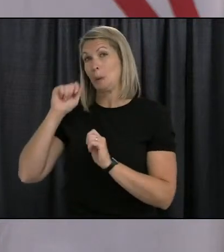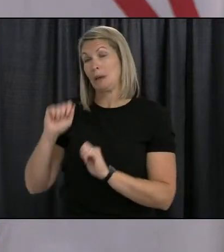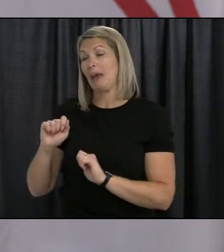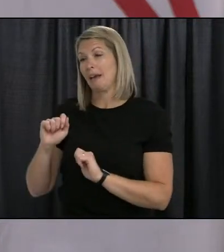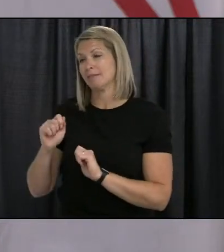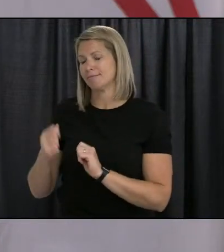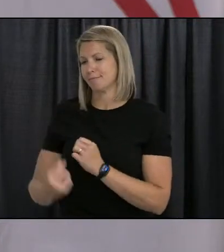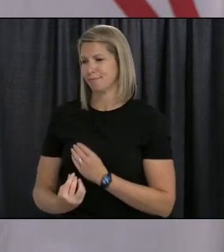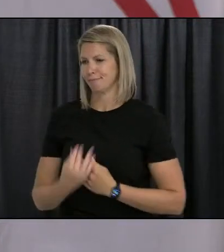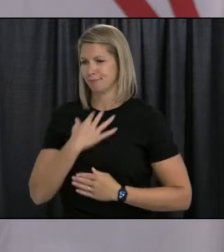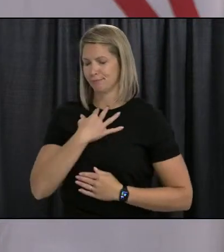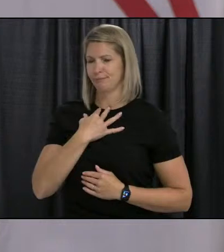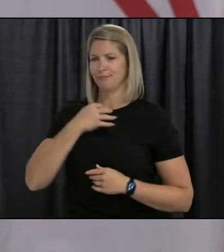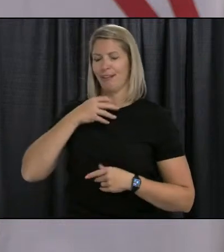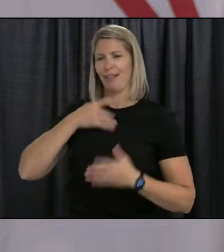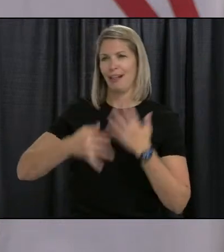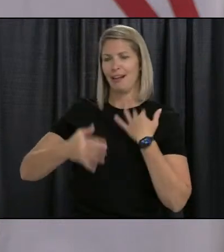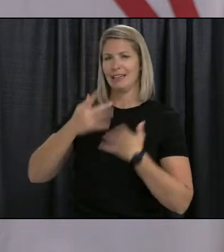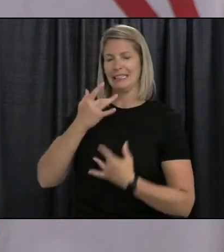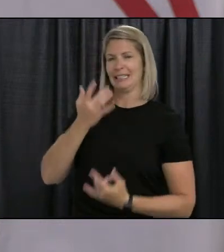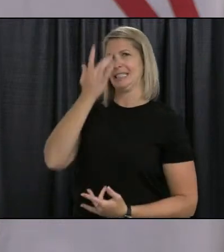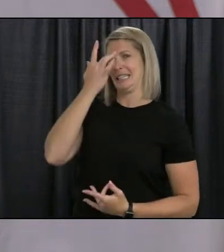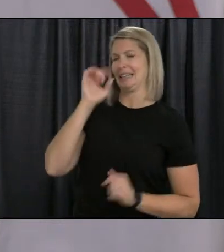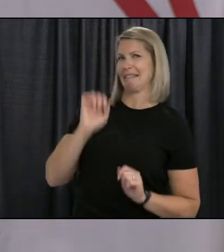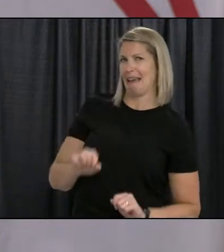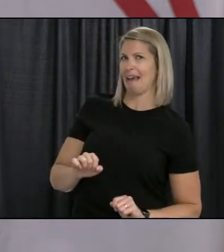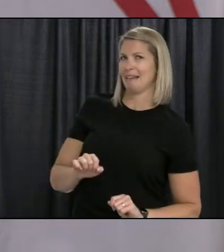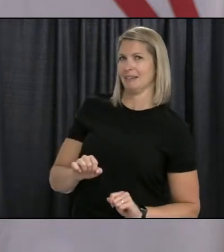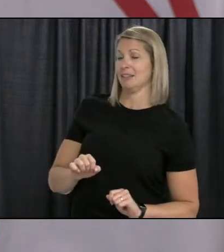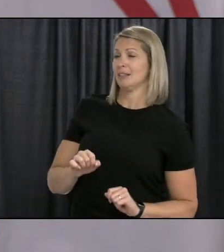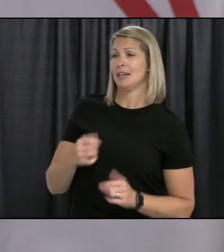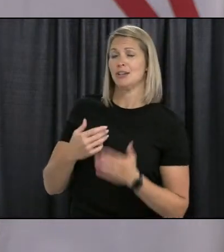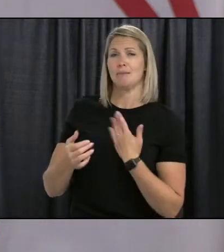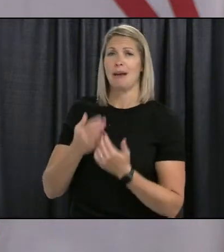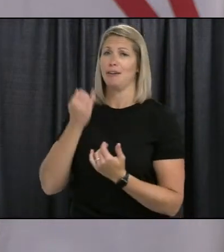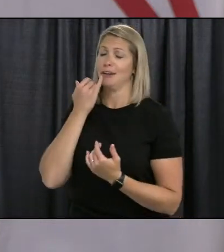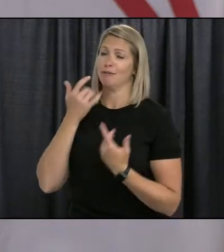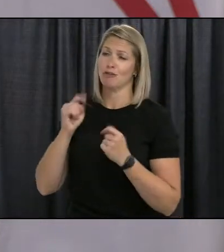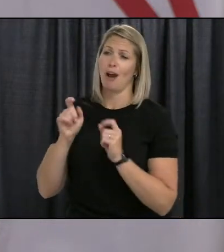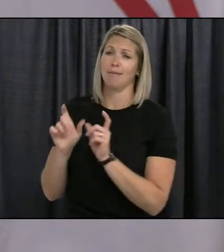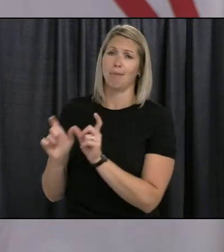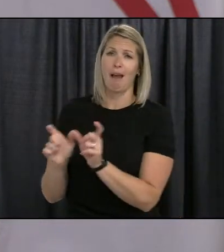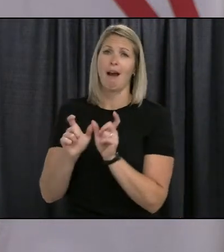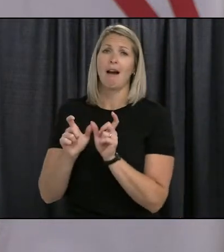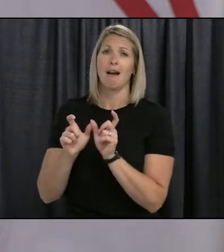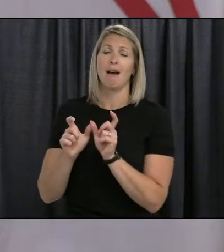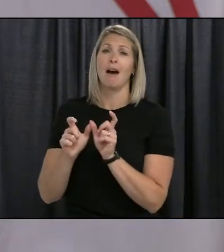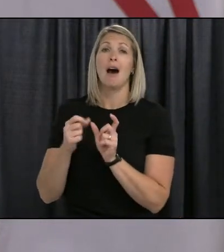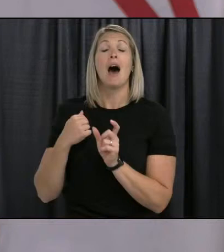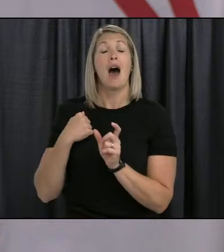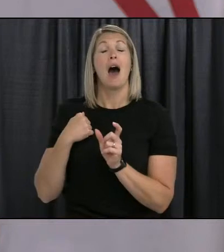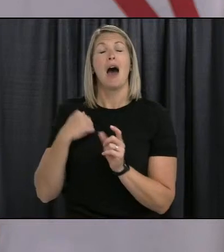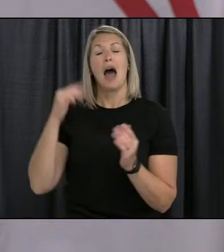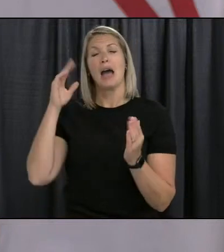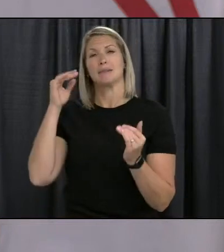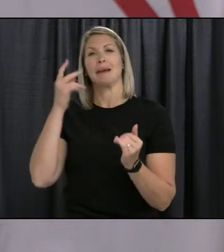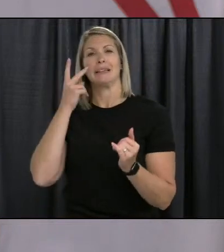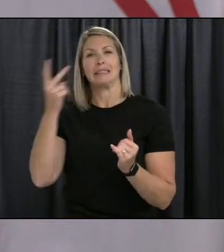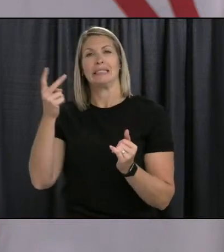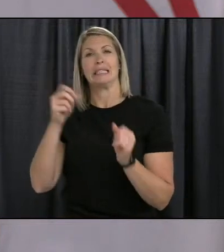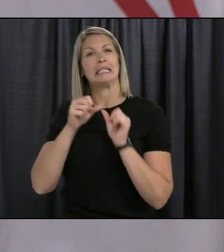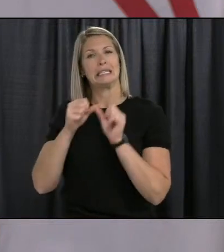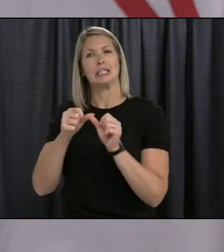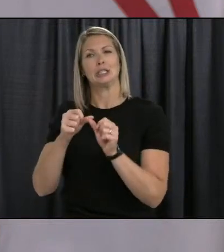and sometimes, despite our best efforts, finds a way of getting in. So I expect we will continue to see cases